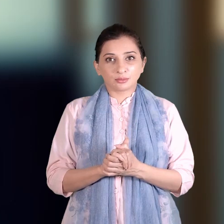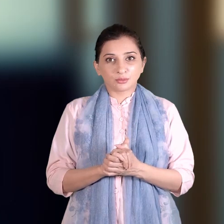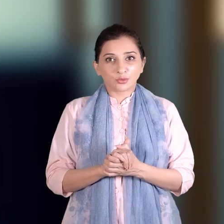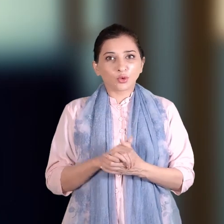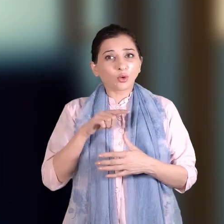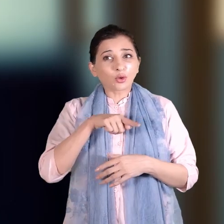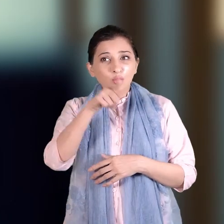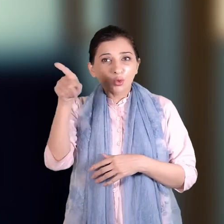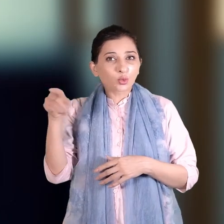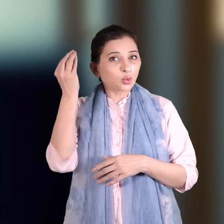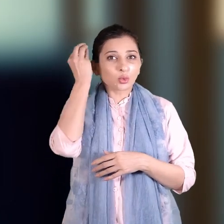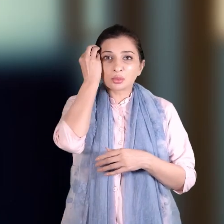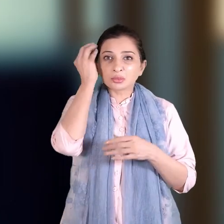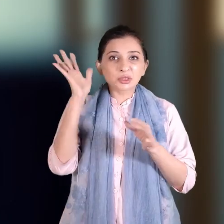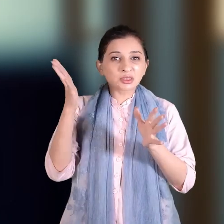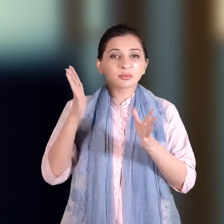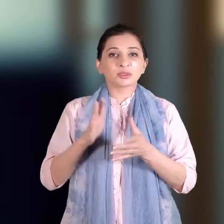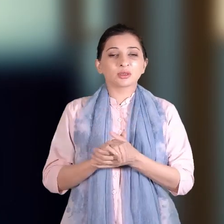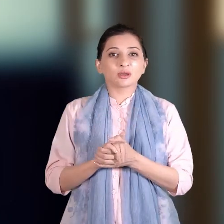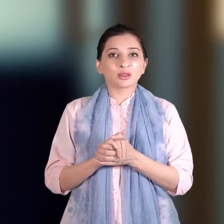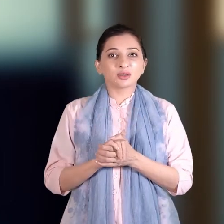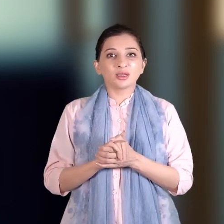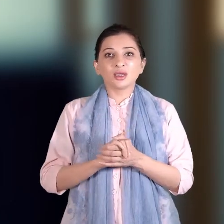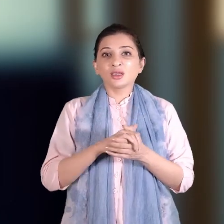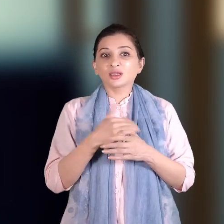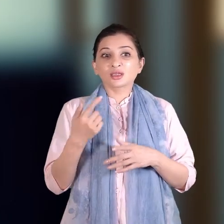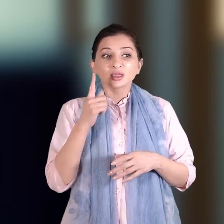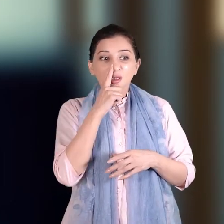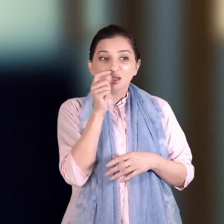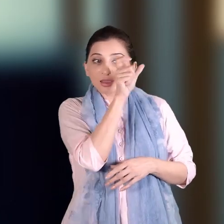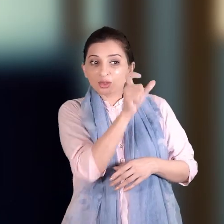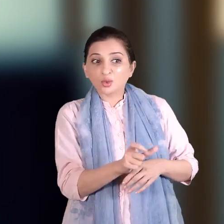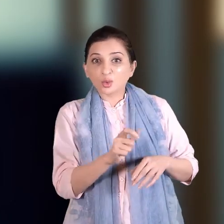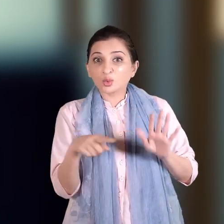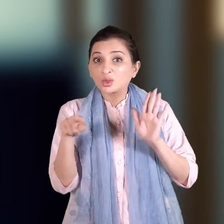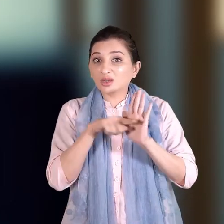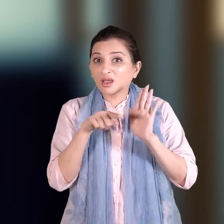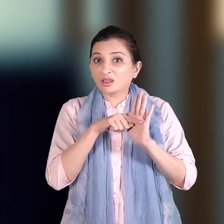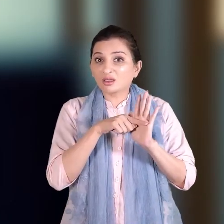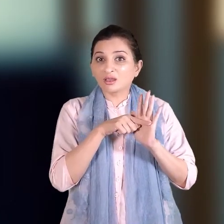perpetuate these feelings, these negative feelings about themselves.